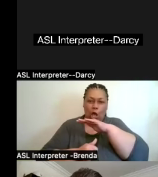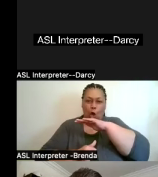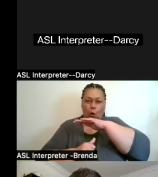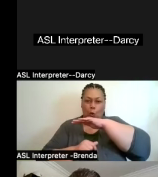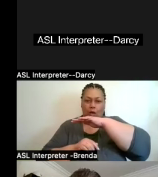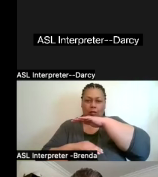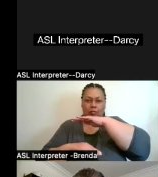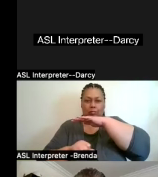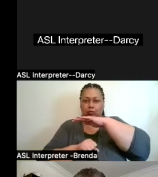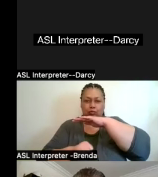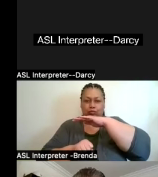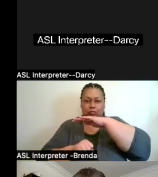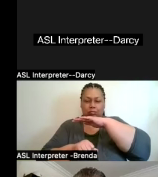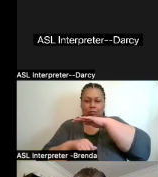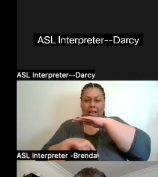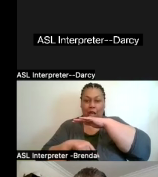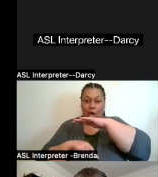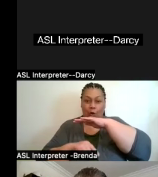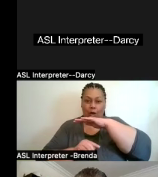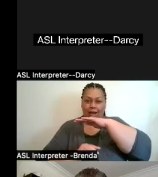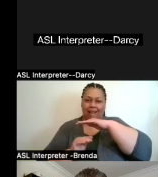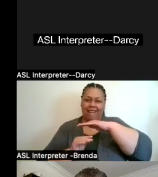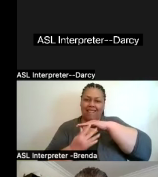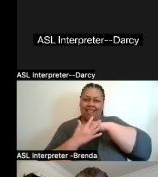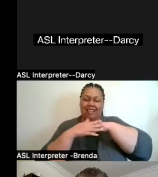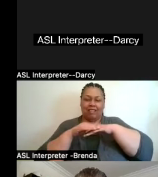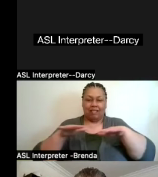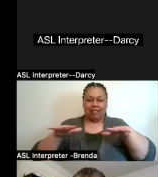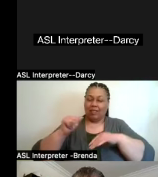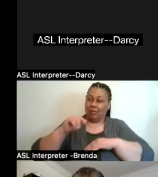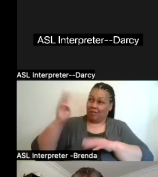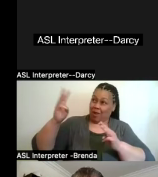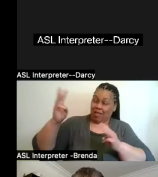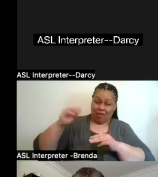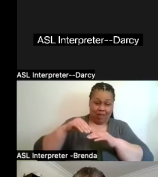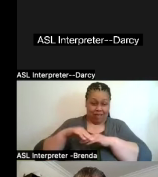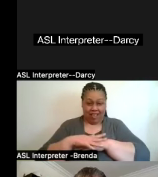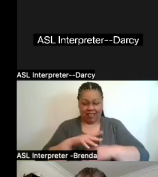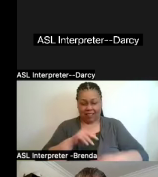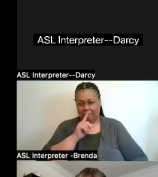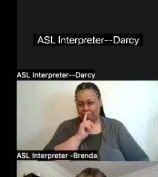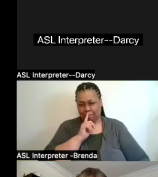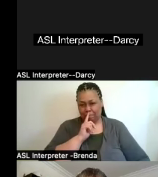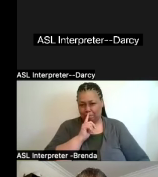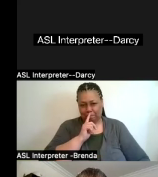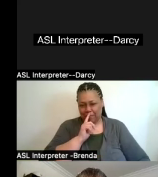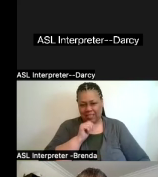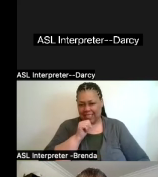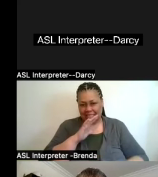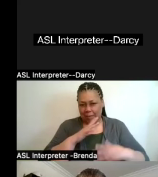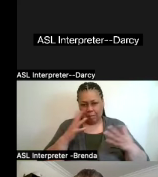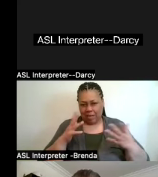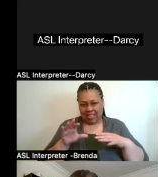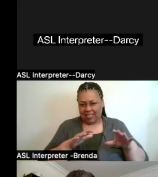with rare exceptions, the weather is probably not going to have much effect on earthquake activity